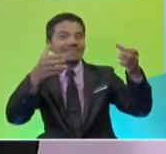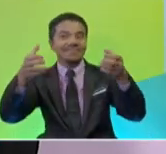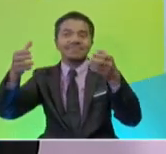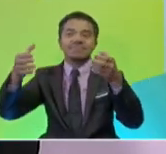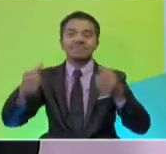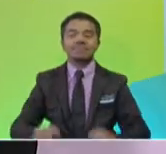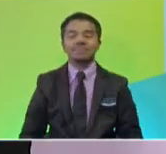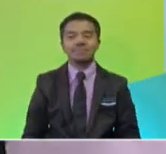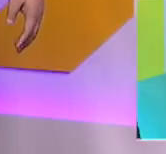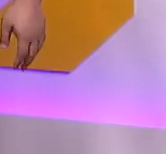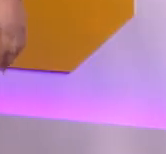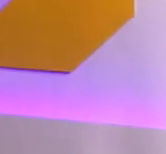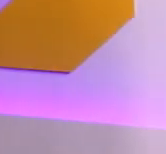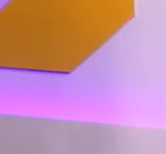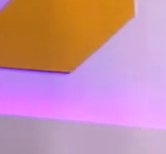Let's get a photo together.